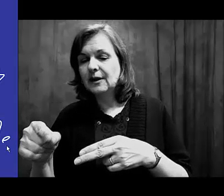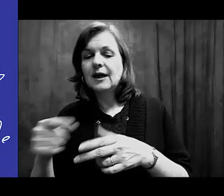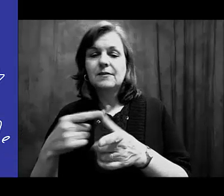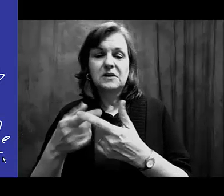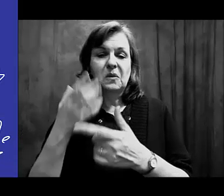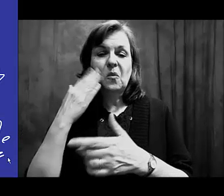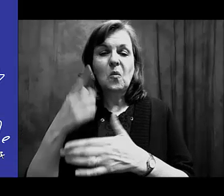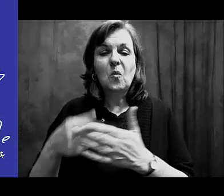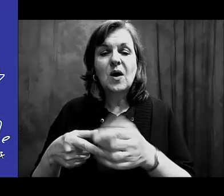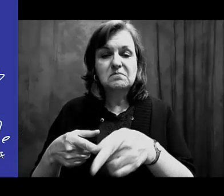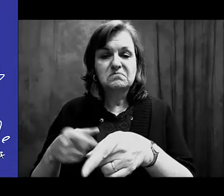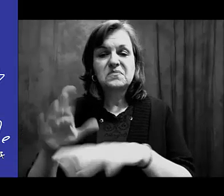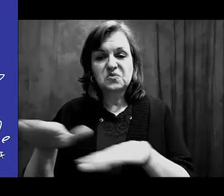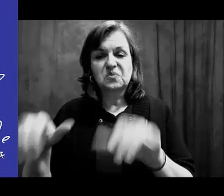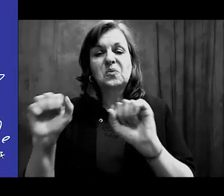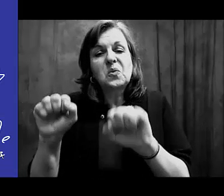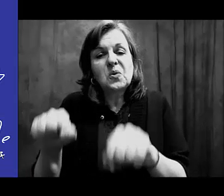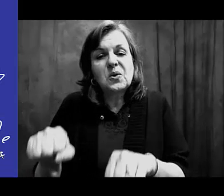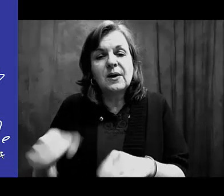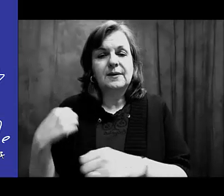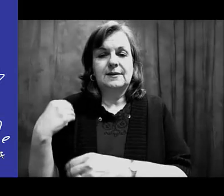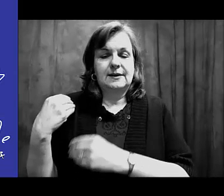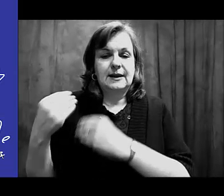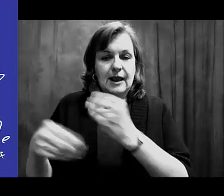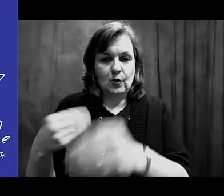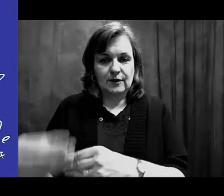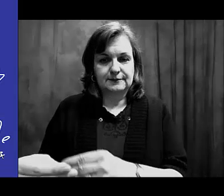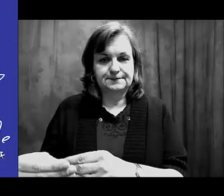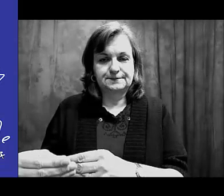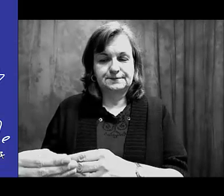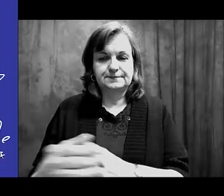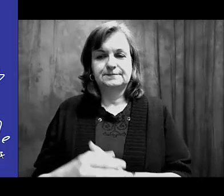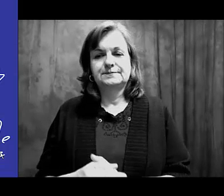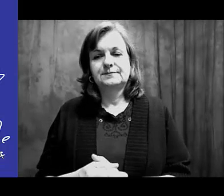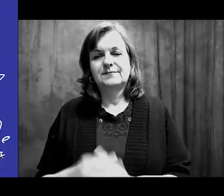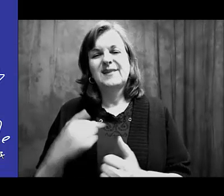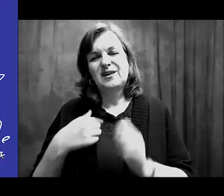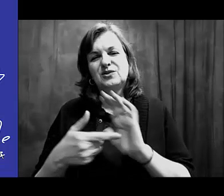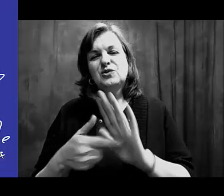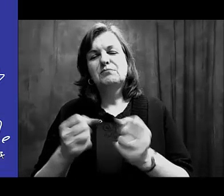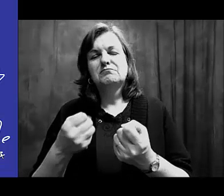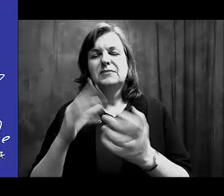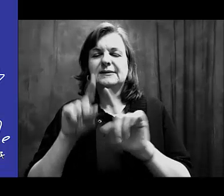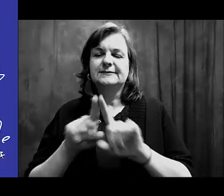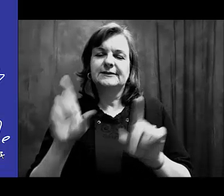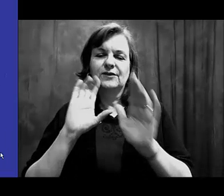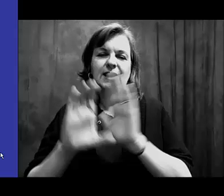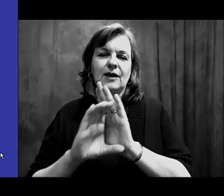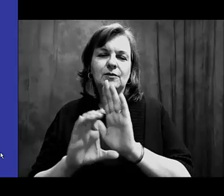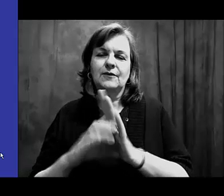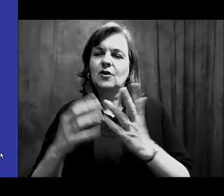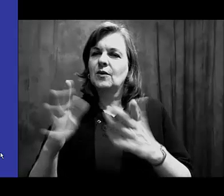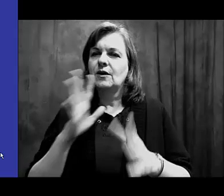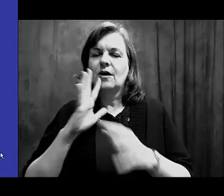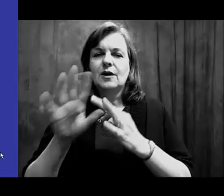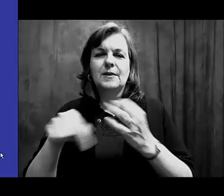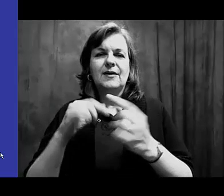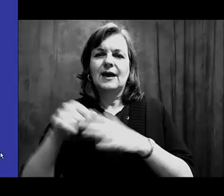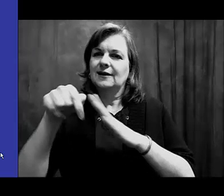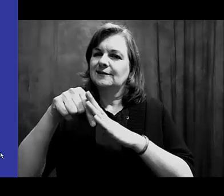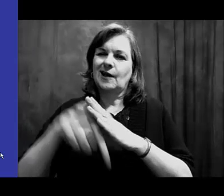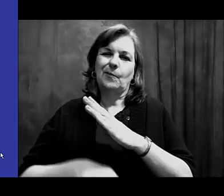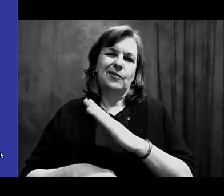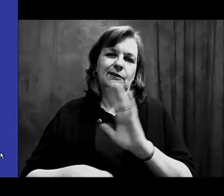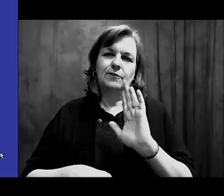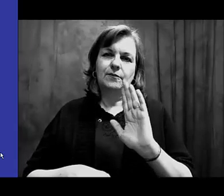So we can go through all kinds of diagrams to show this to you. We've already talked about this in excess when we